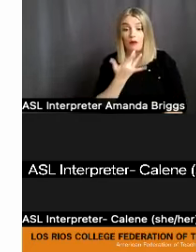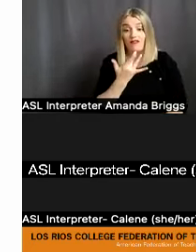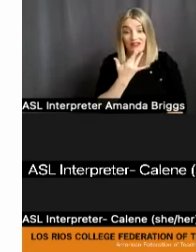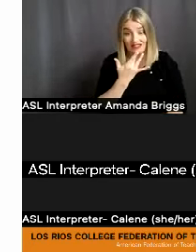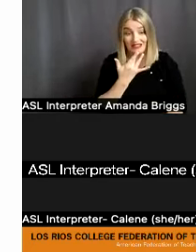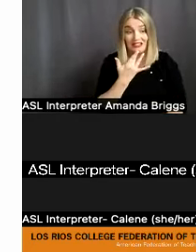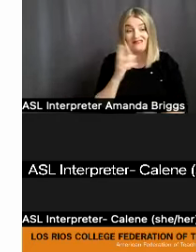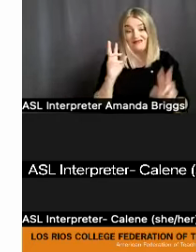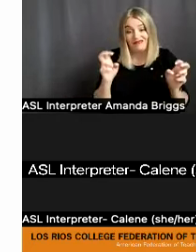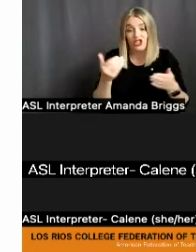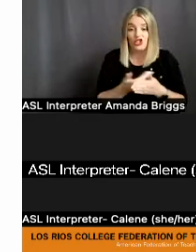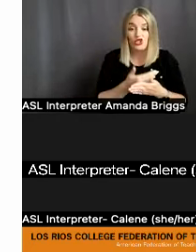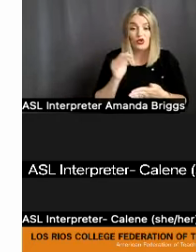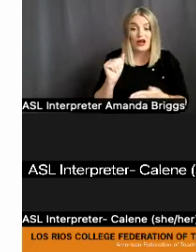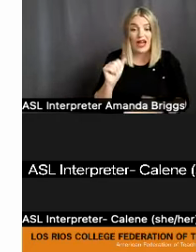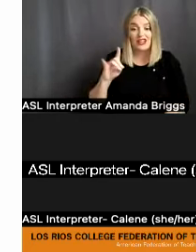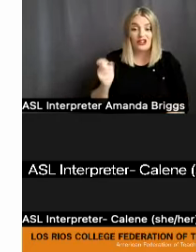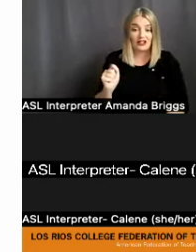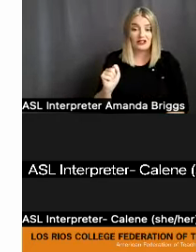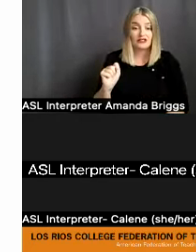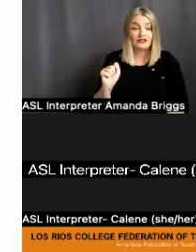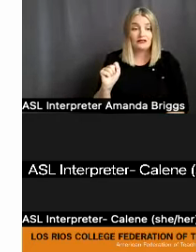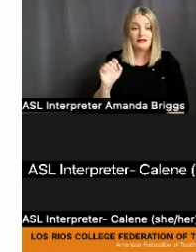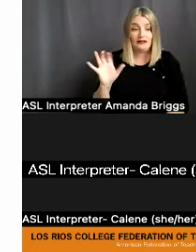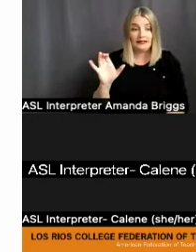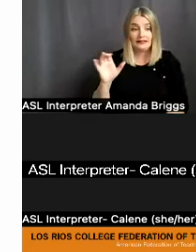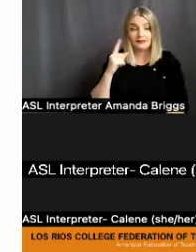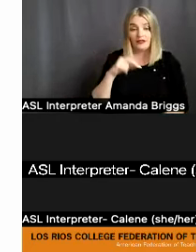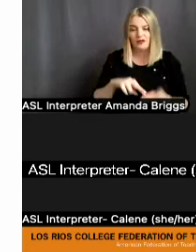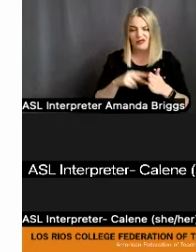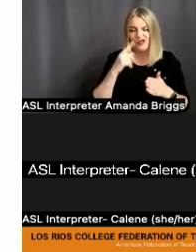new adjunct faculty for the purposes of assignment. So